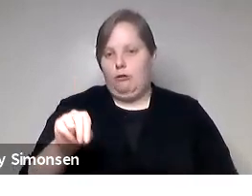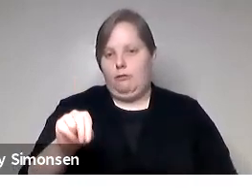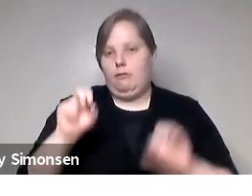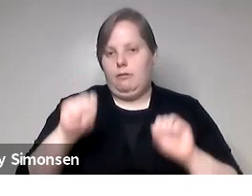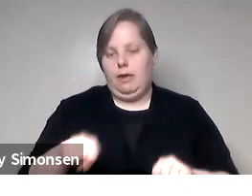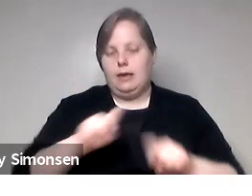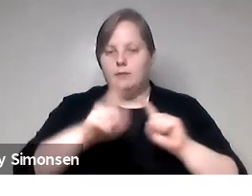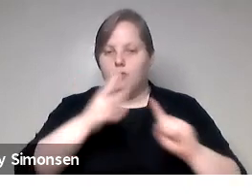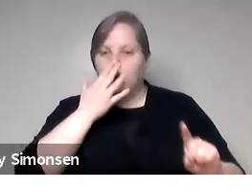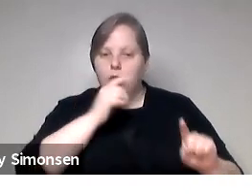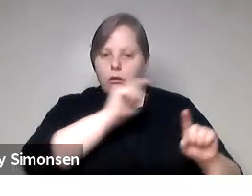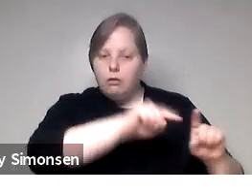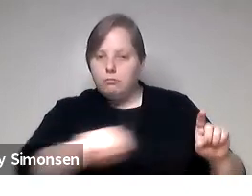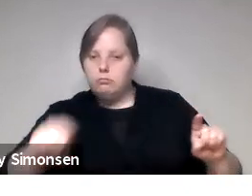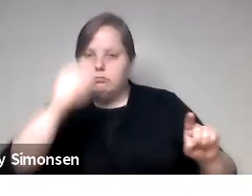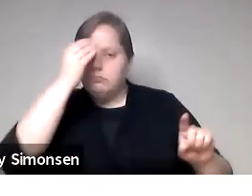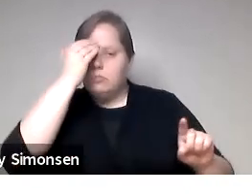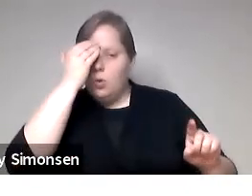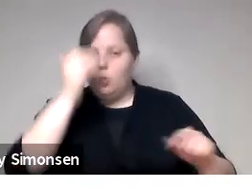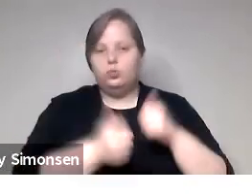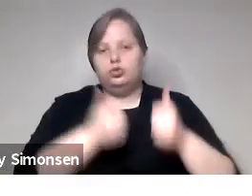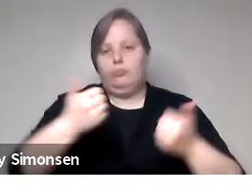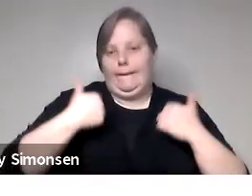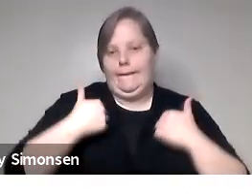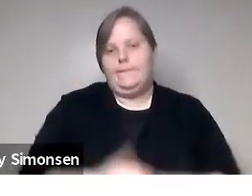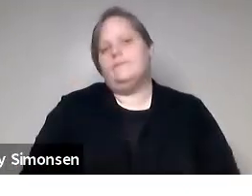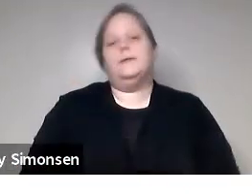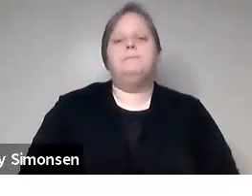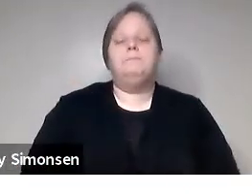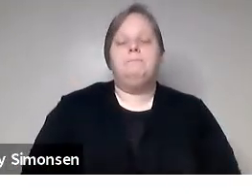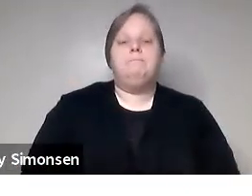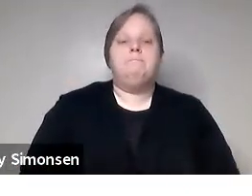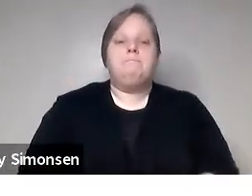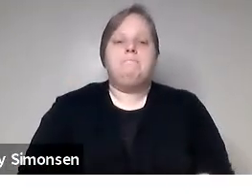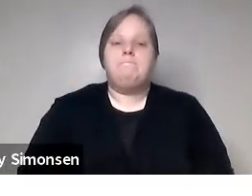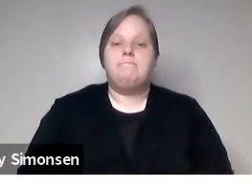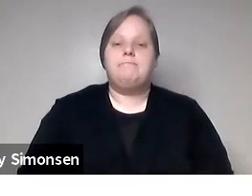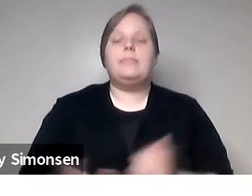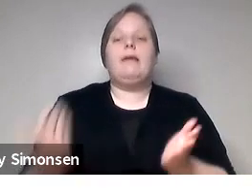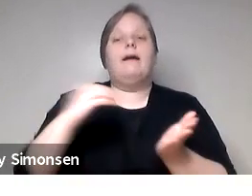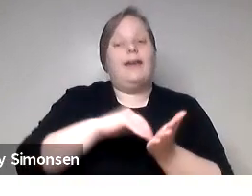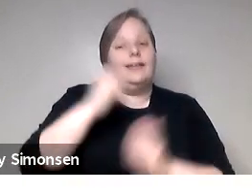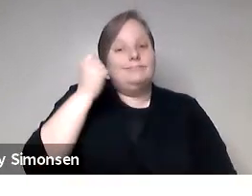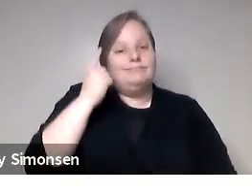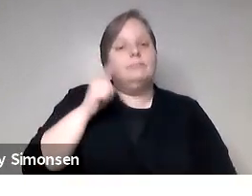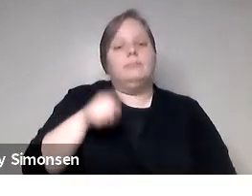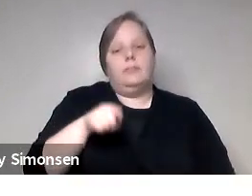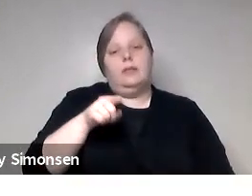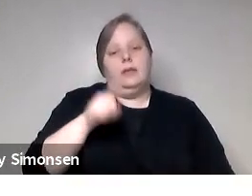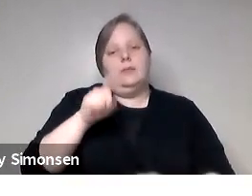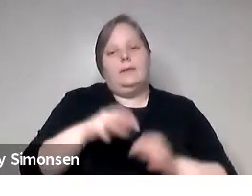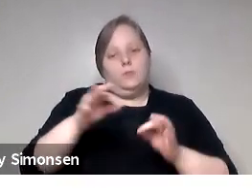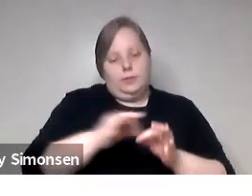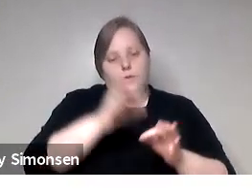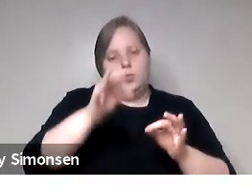you're able to identify the colors that you have quickly and easily. Again, these would have to be sewn into your